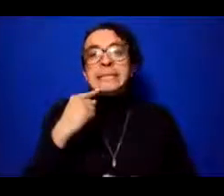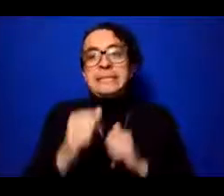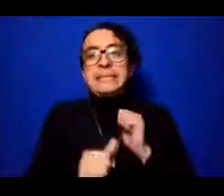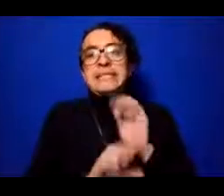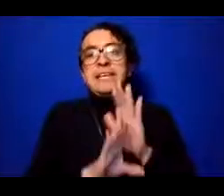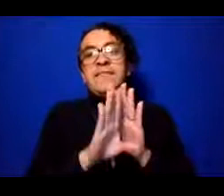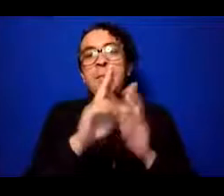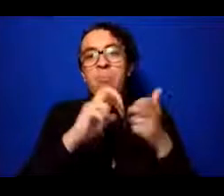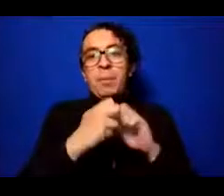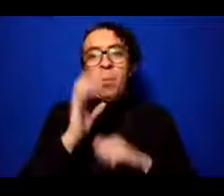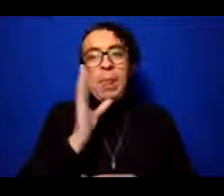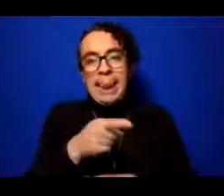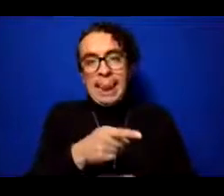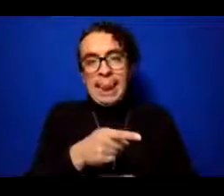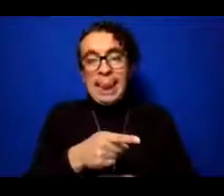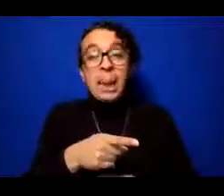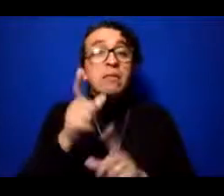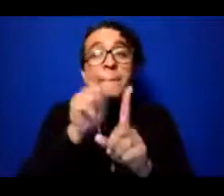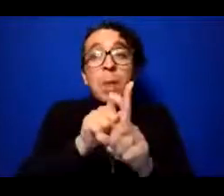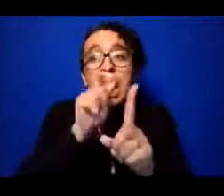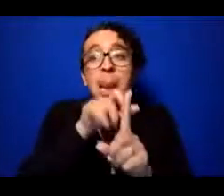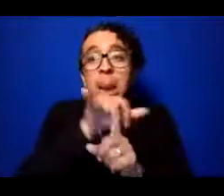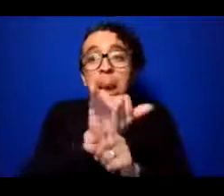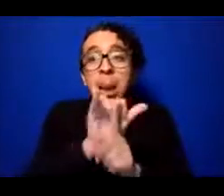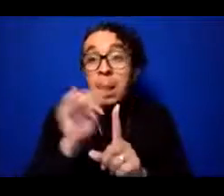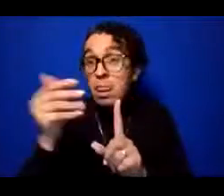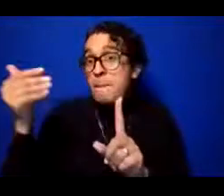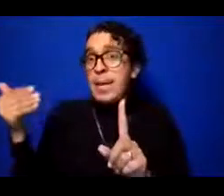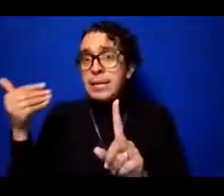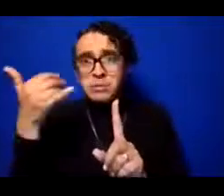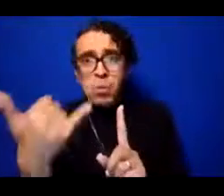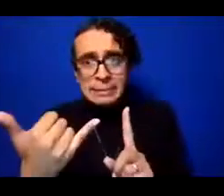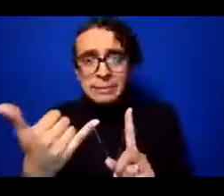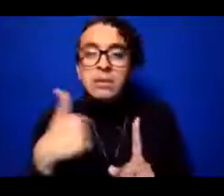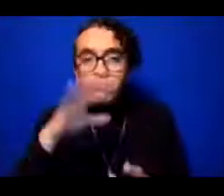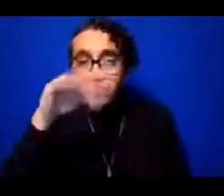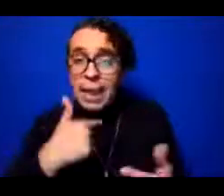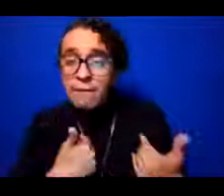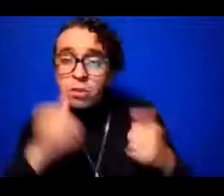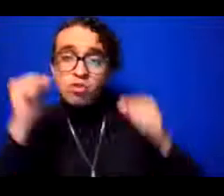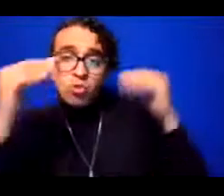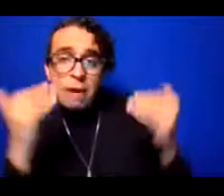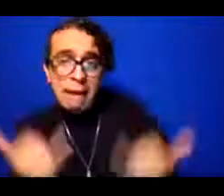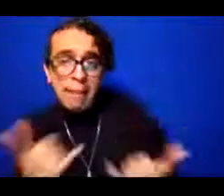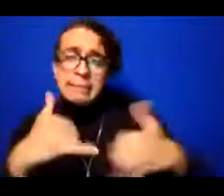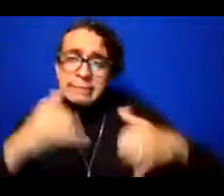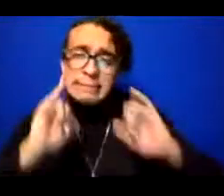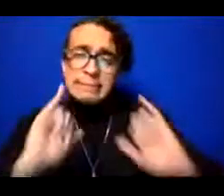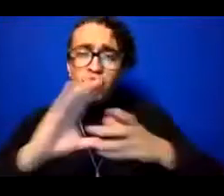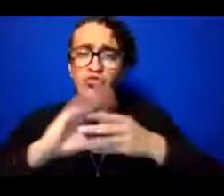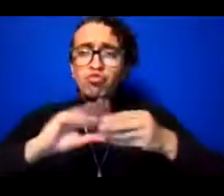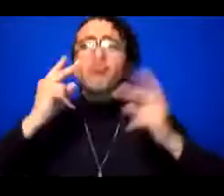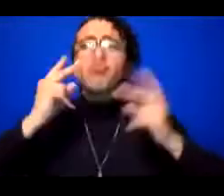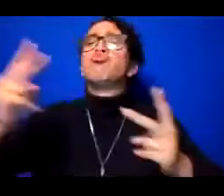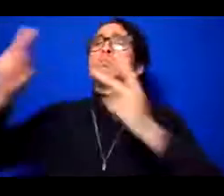issues. Bullying, including the past and present. I mean, I even have adults that I treat who still talk about, the